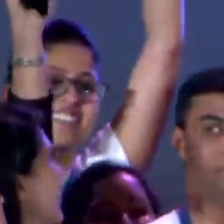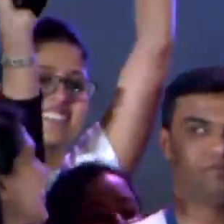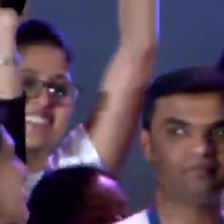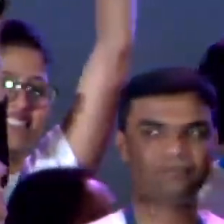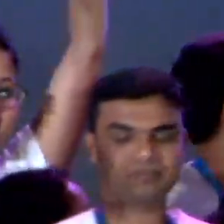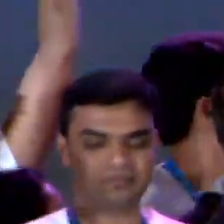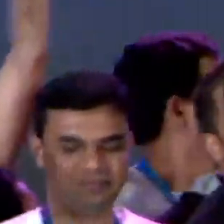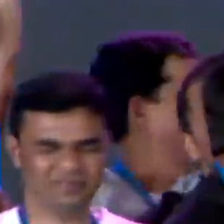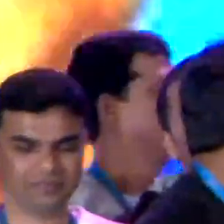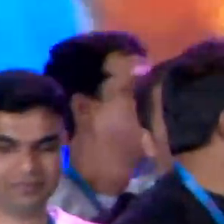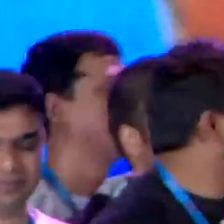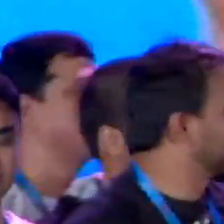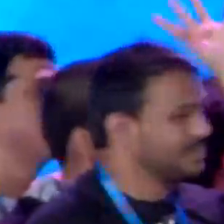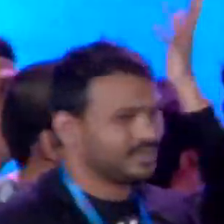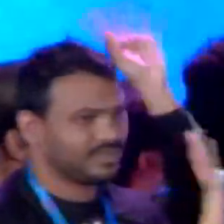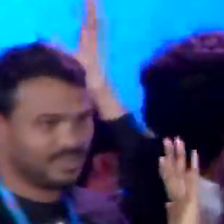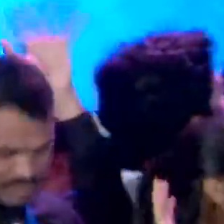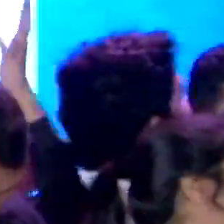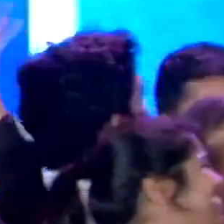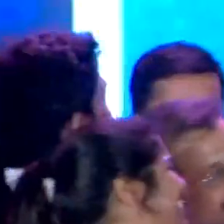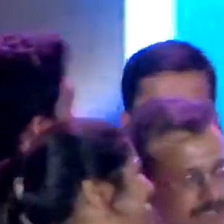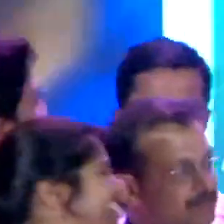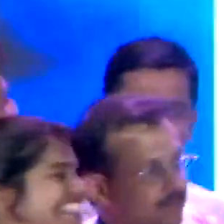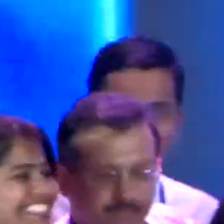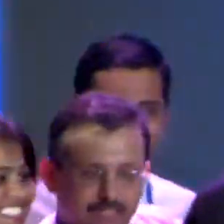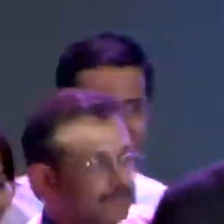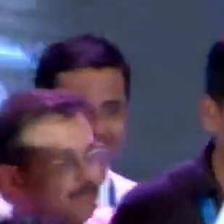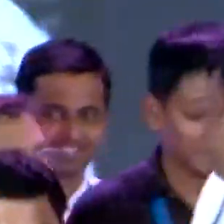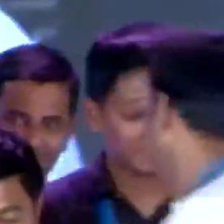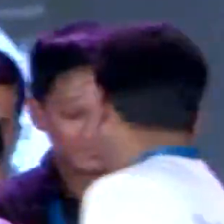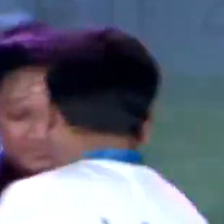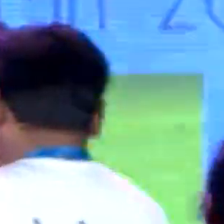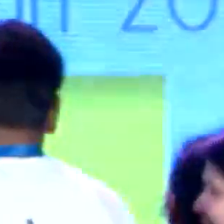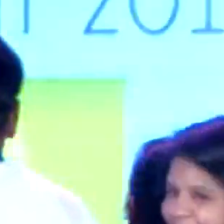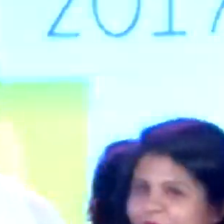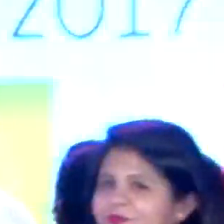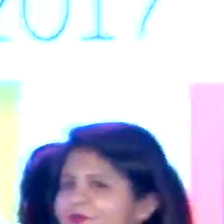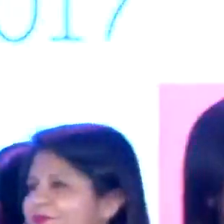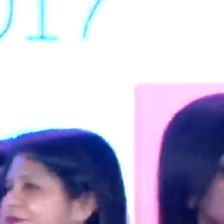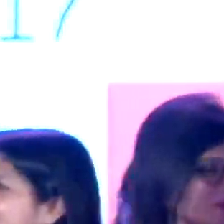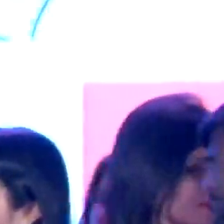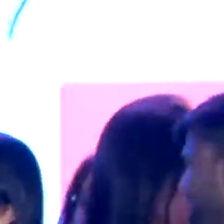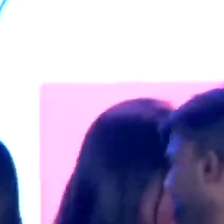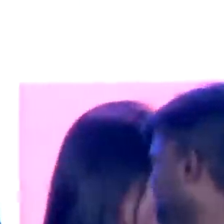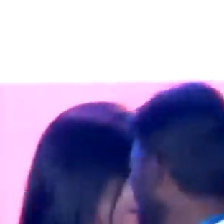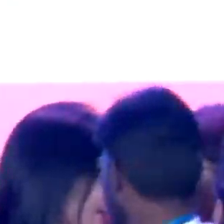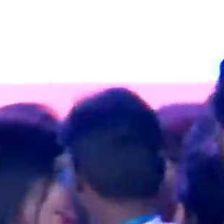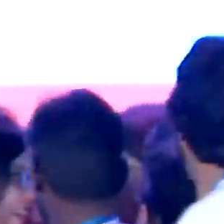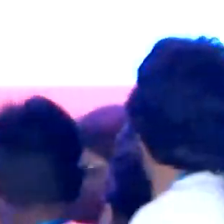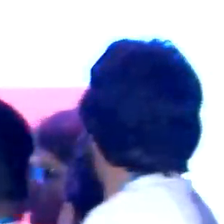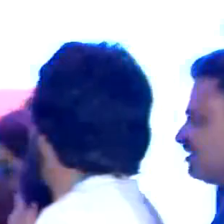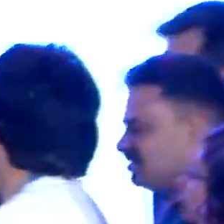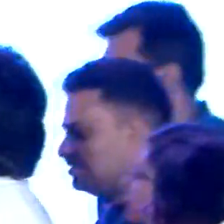Thank you. Thank you. Thank you. Thank you. Thank you. Thank you.